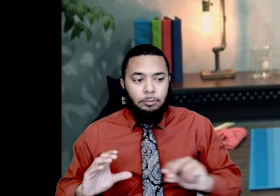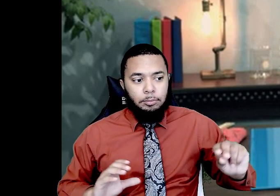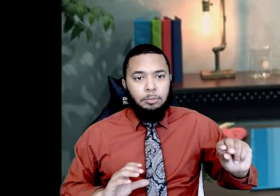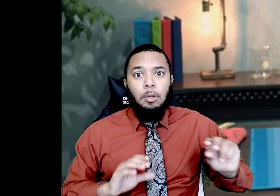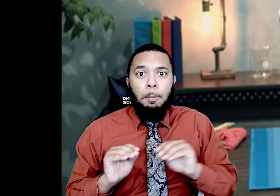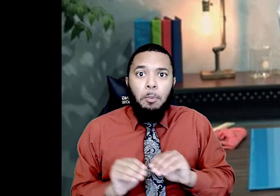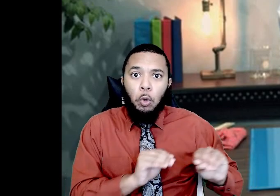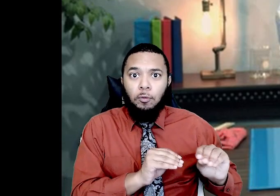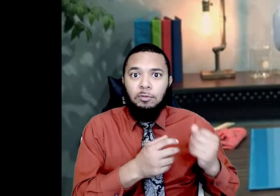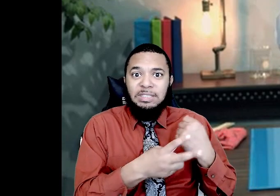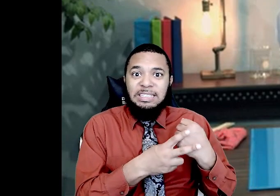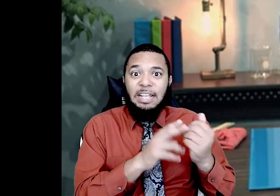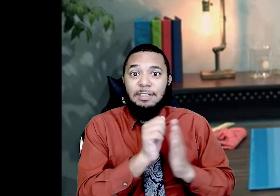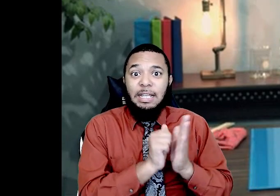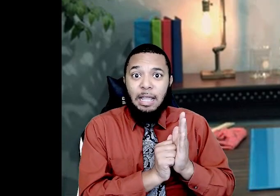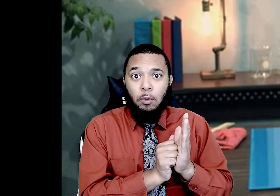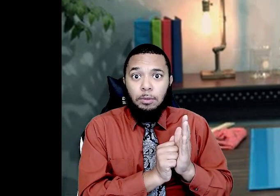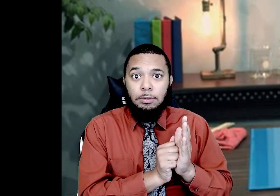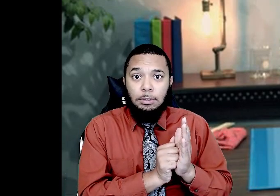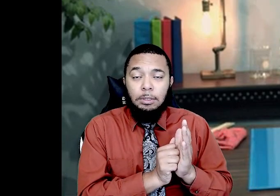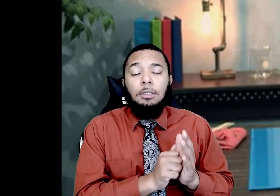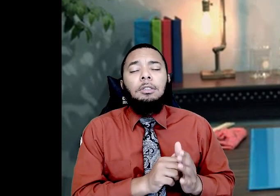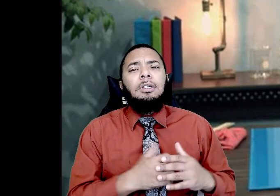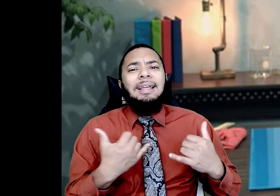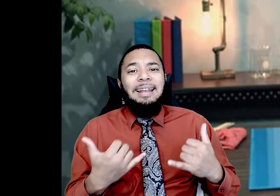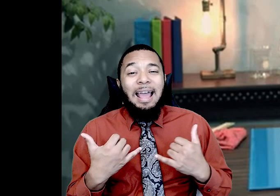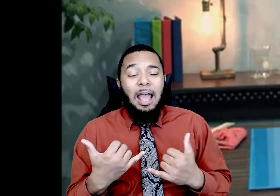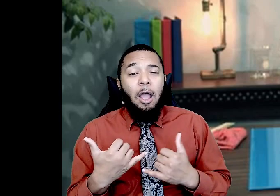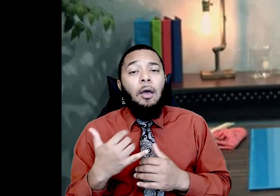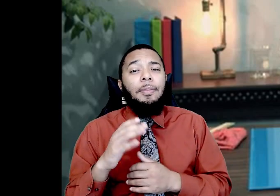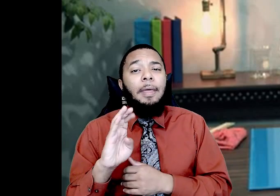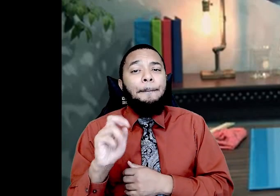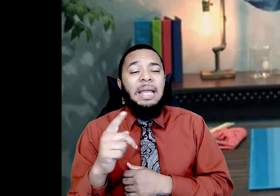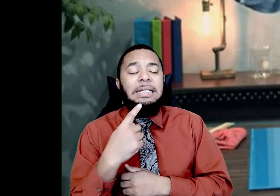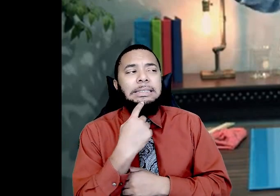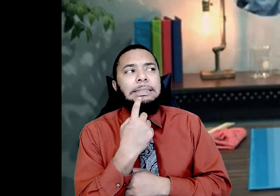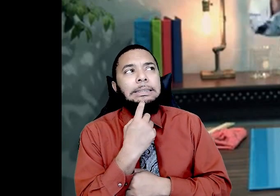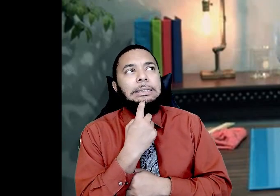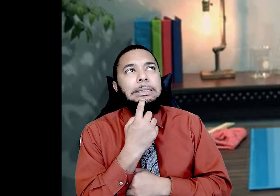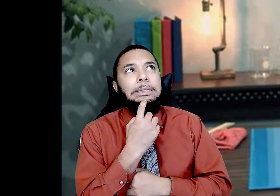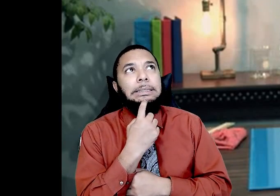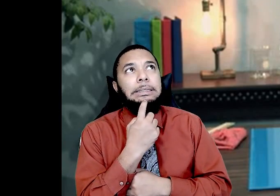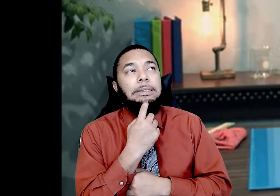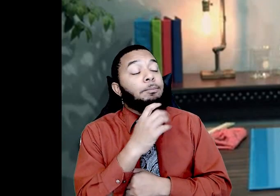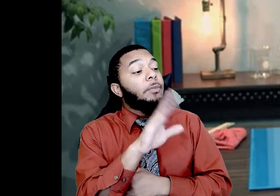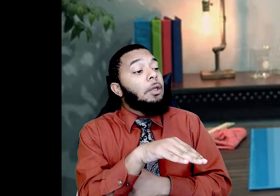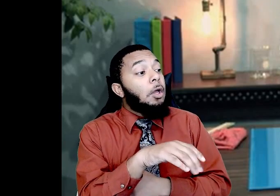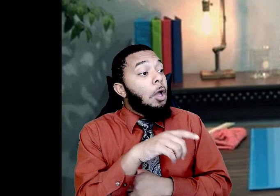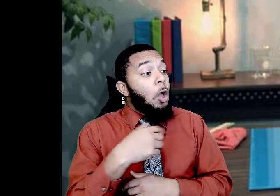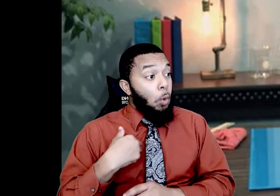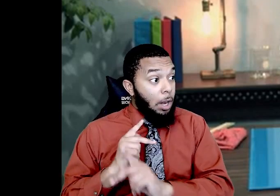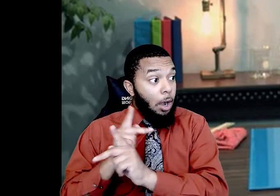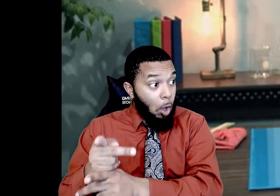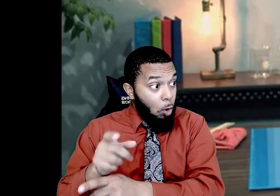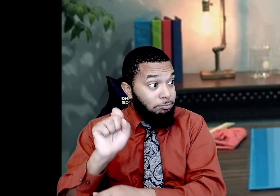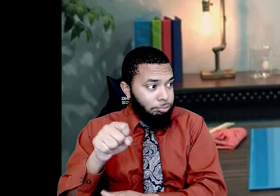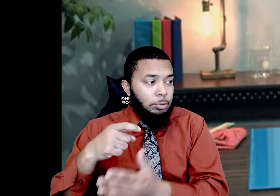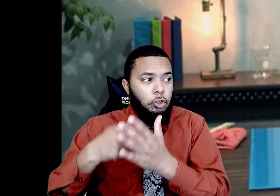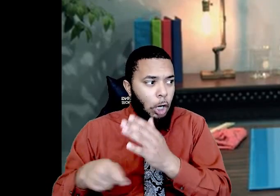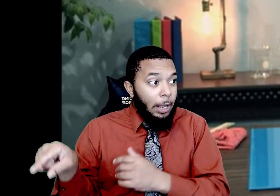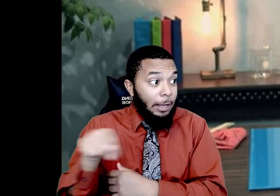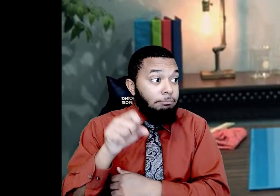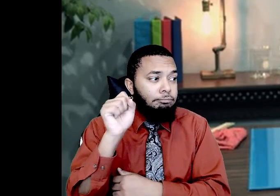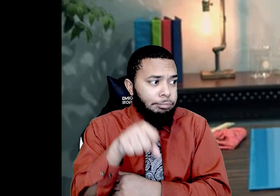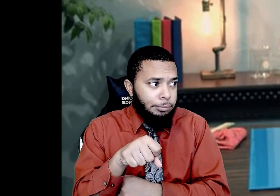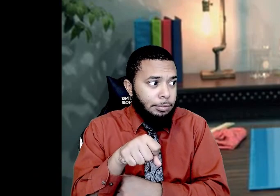say, well, since we're making money off your money, then we'll give you a small piece of that. So basically, it's like the